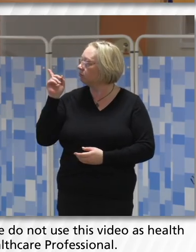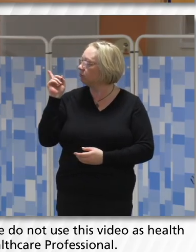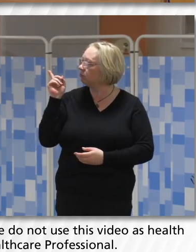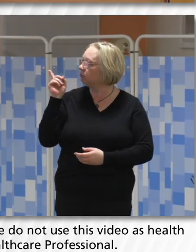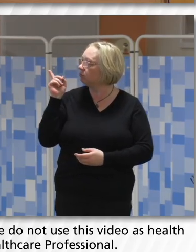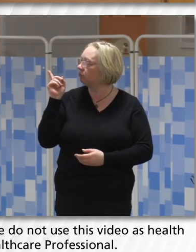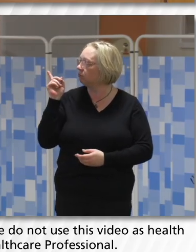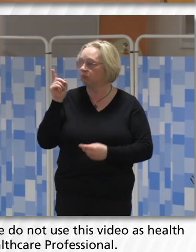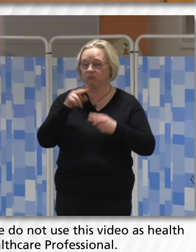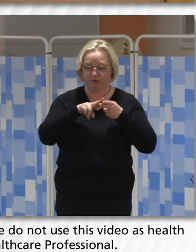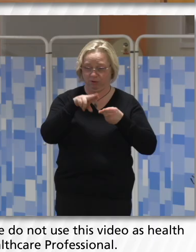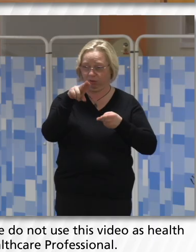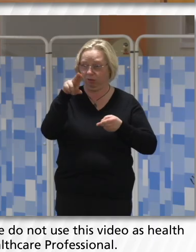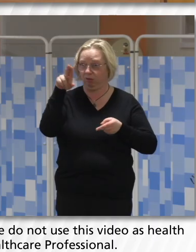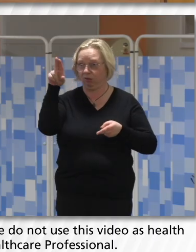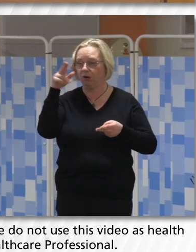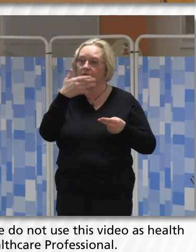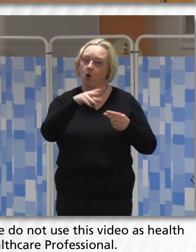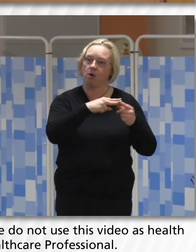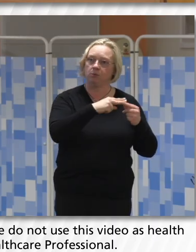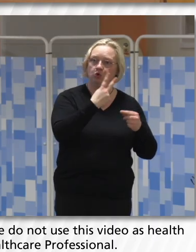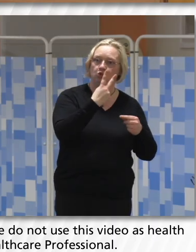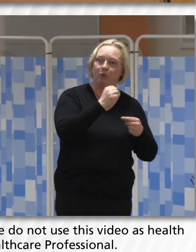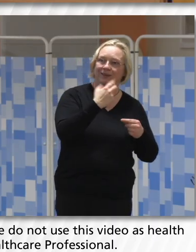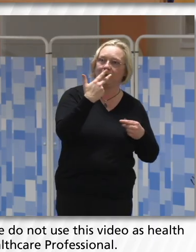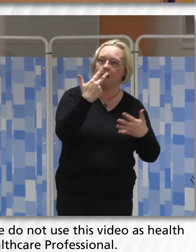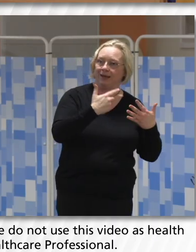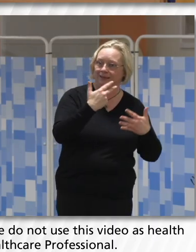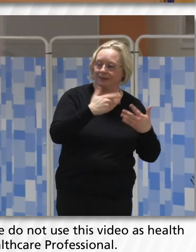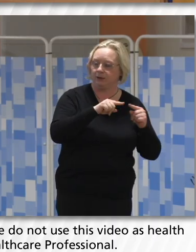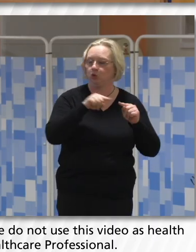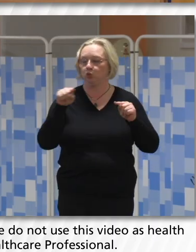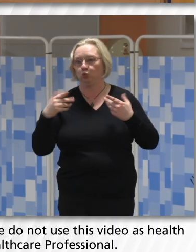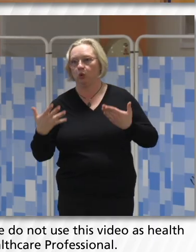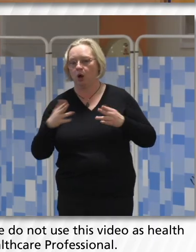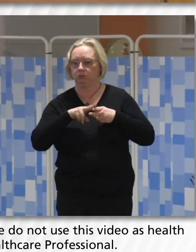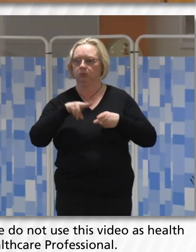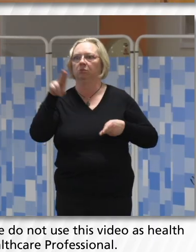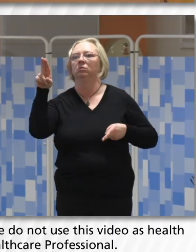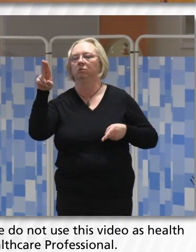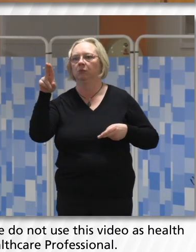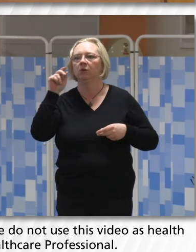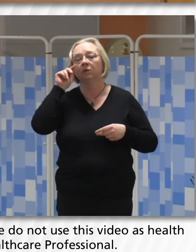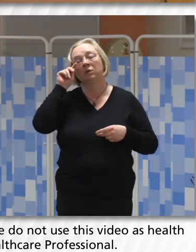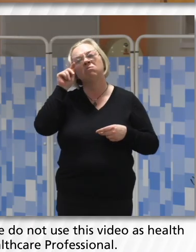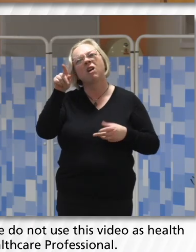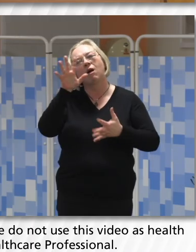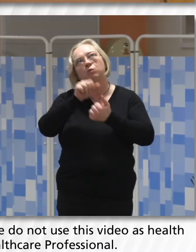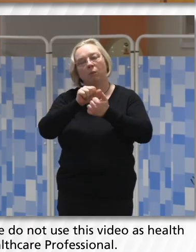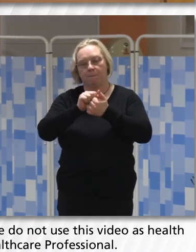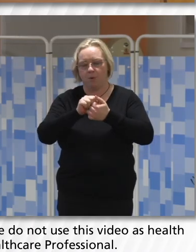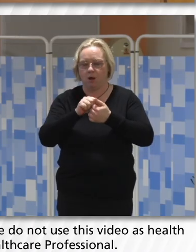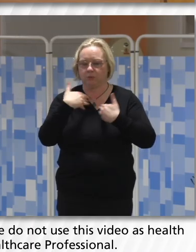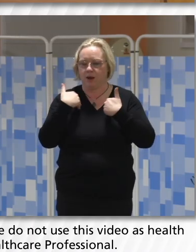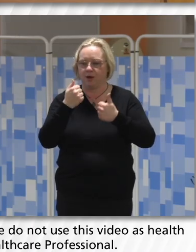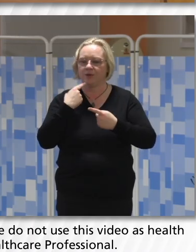how much it's grown since 2018. And when I was doing these talks, probably I did a health information